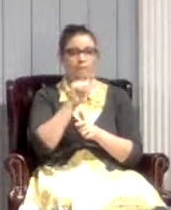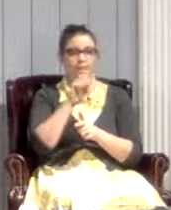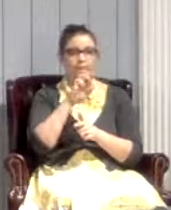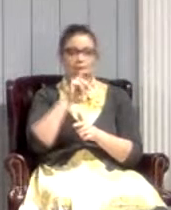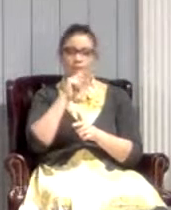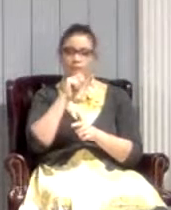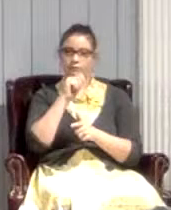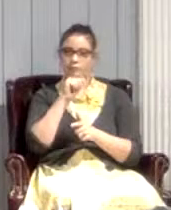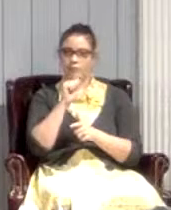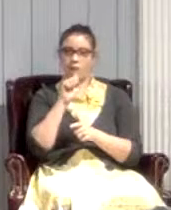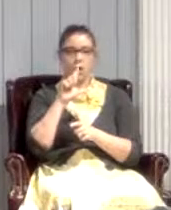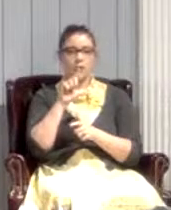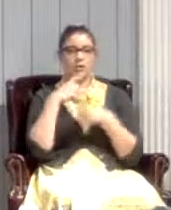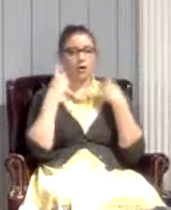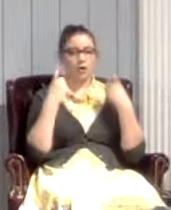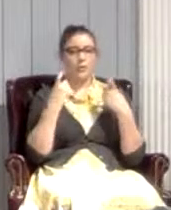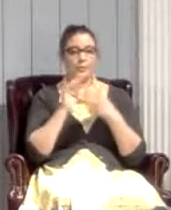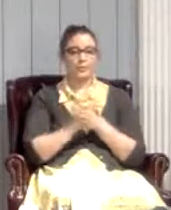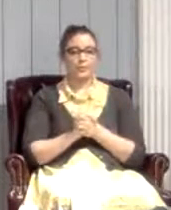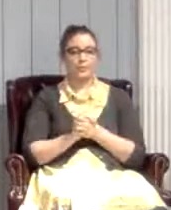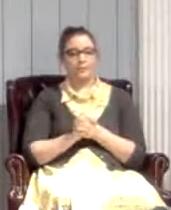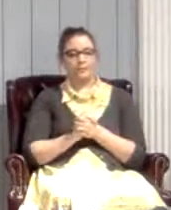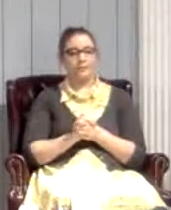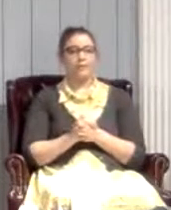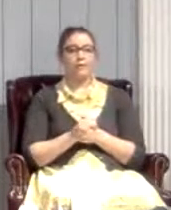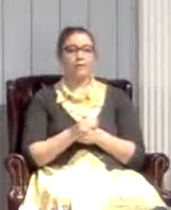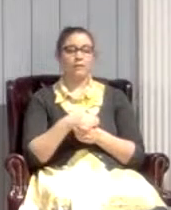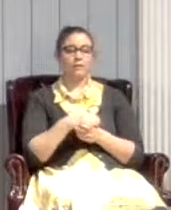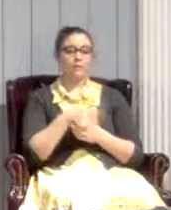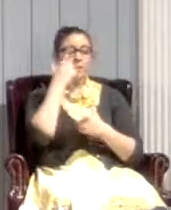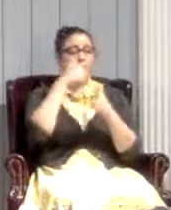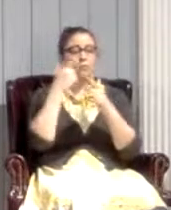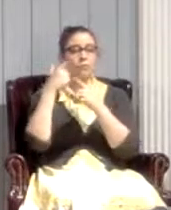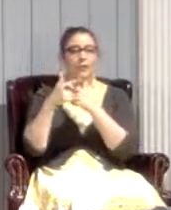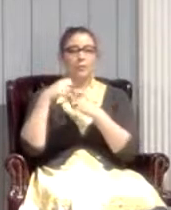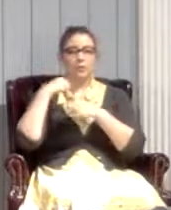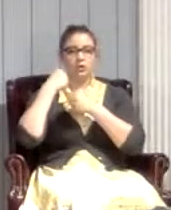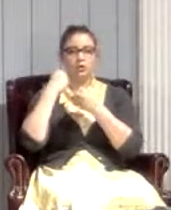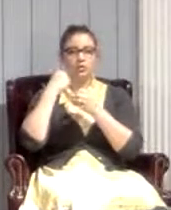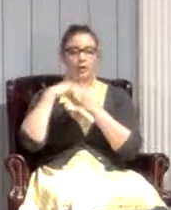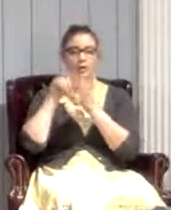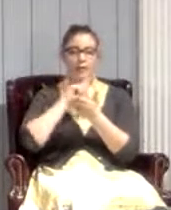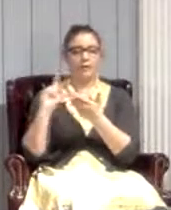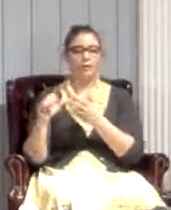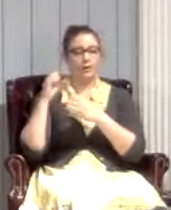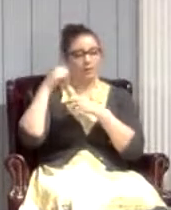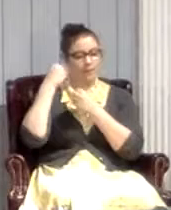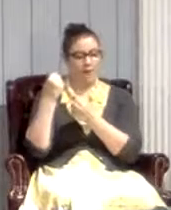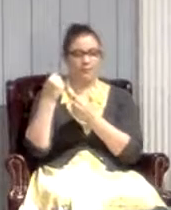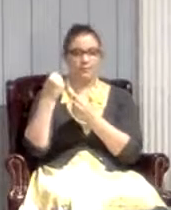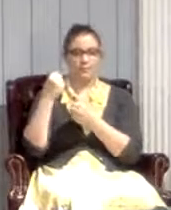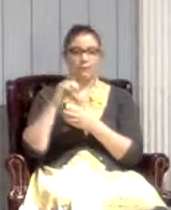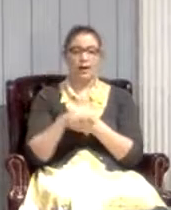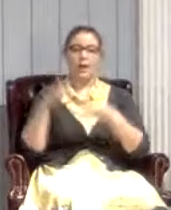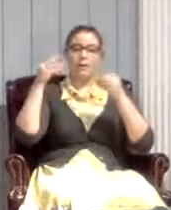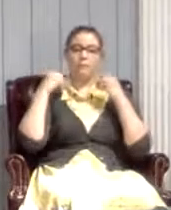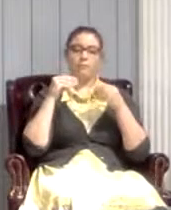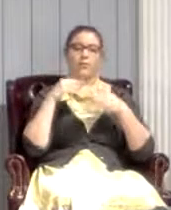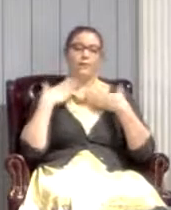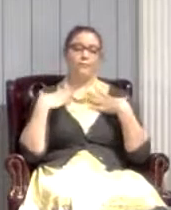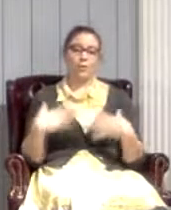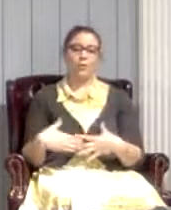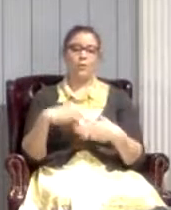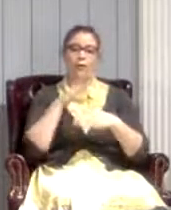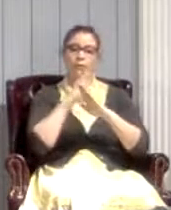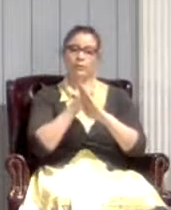Ephesians 6, verses 10 through 13. Finally, my brethren, be strong in the Lord and in the power of his might. Put on the whole armor of God that you may be able to